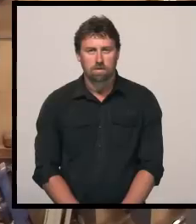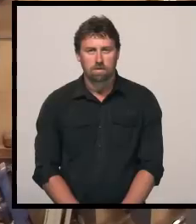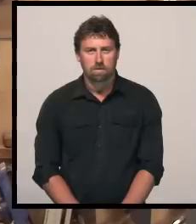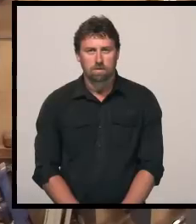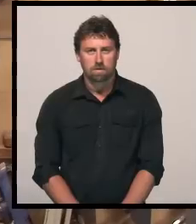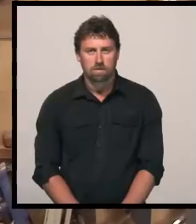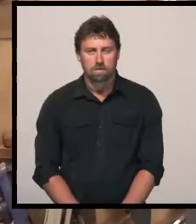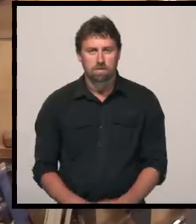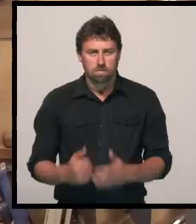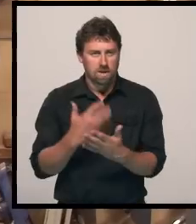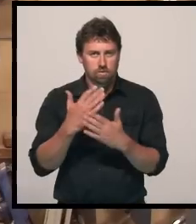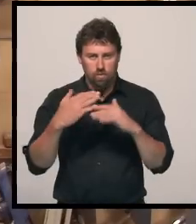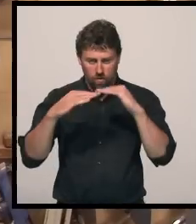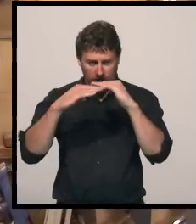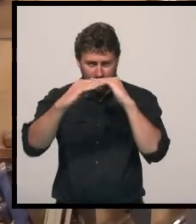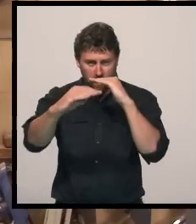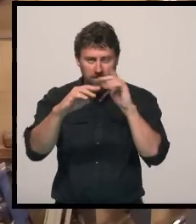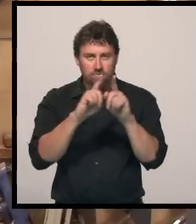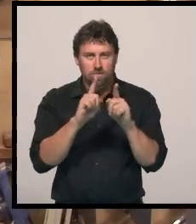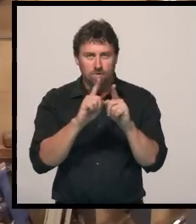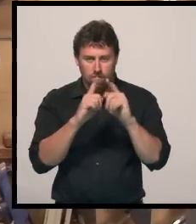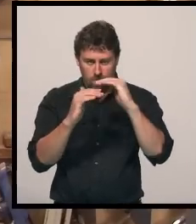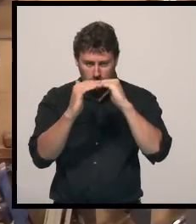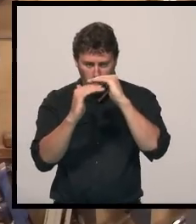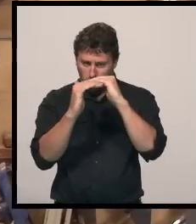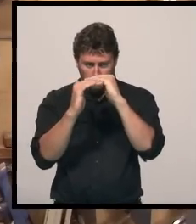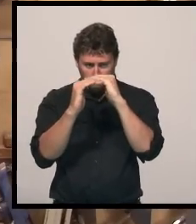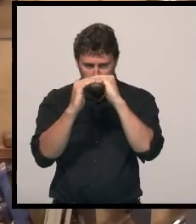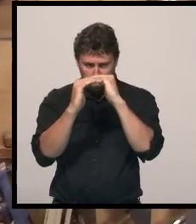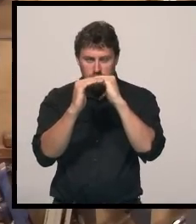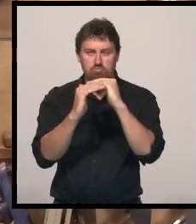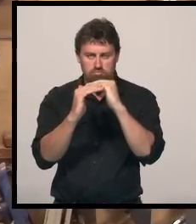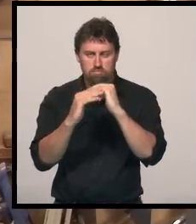To be level. It's down a little bit.